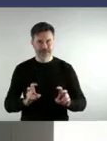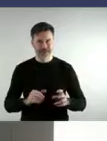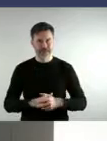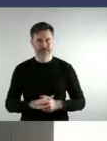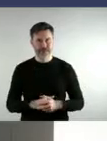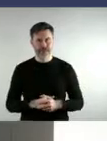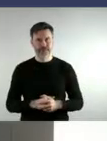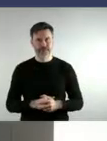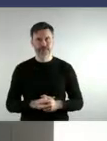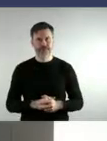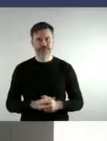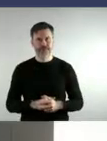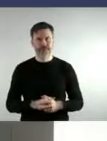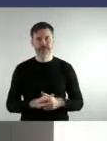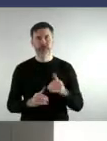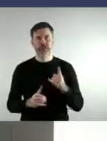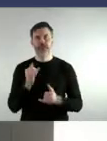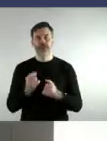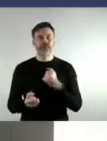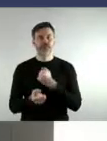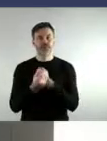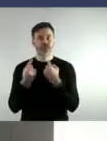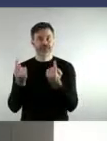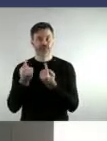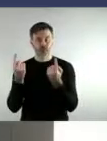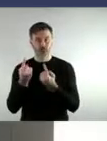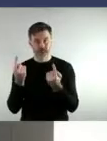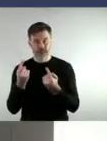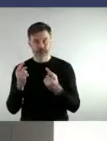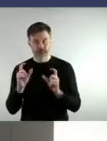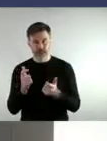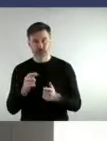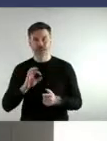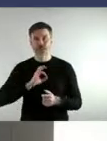system. And for example, in the face of extraordinary